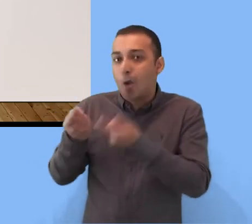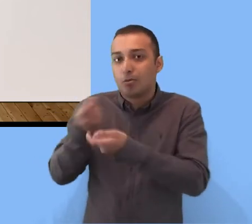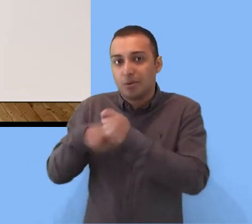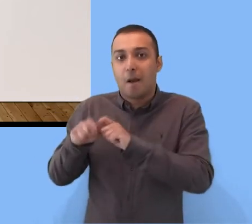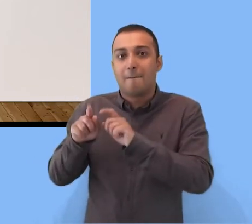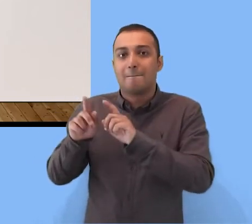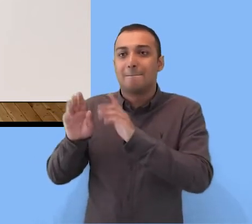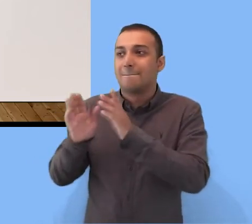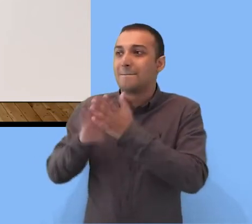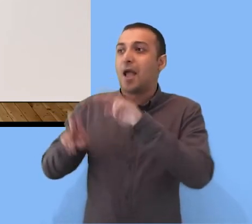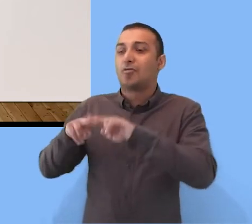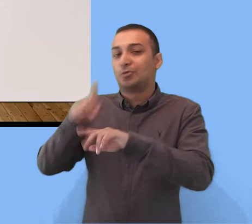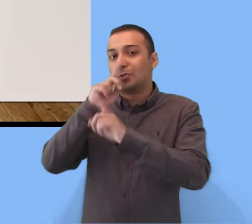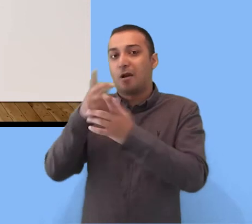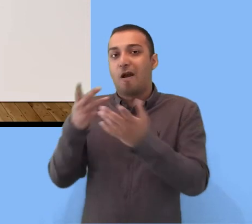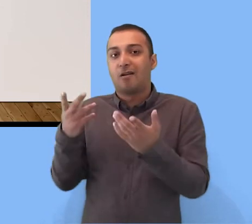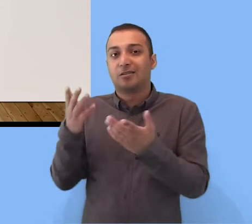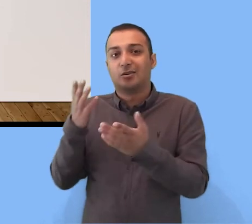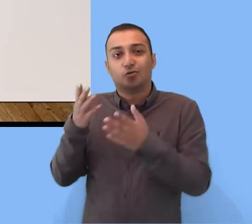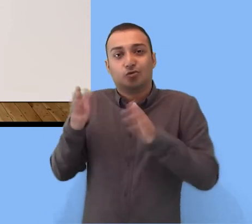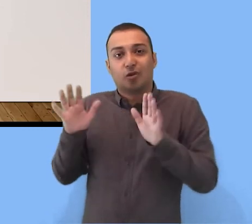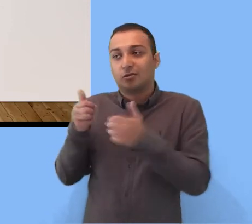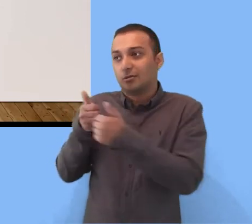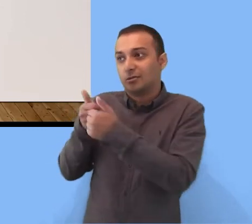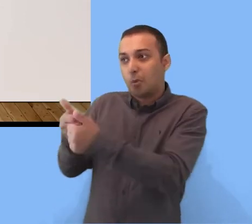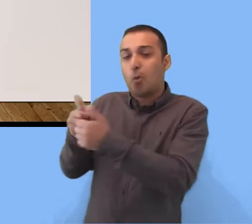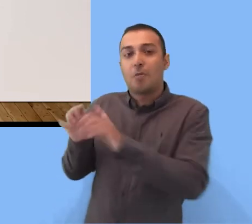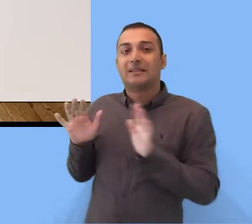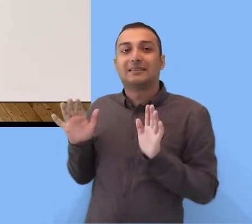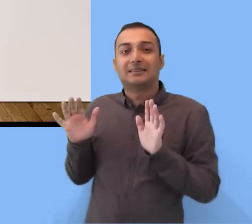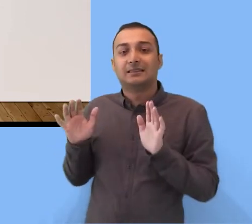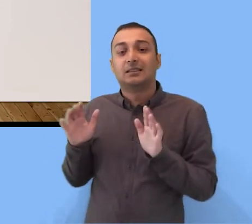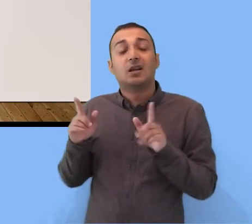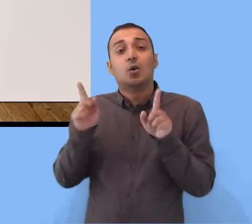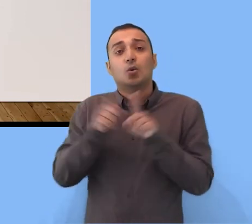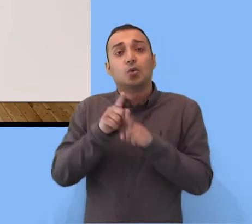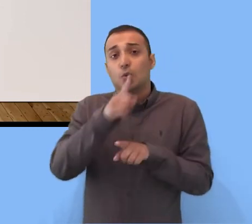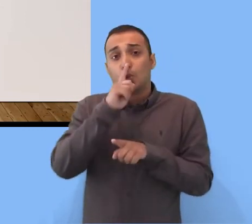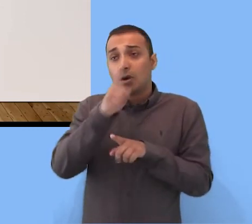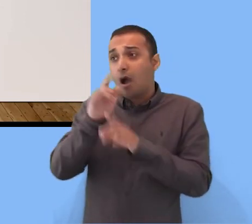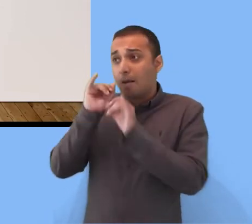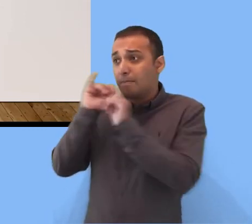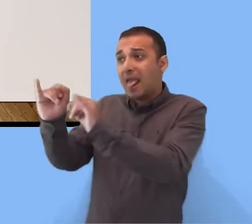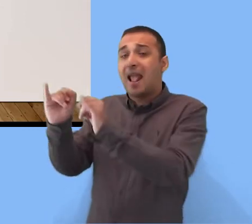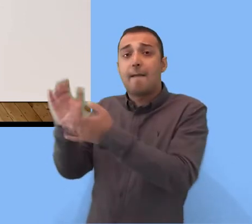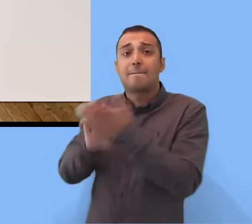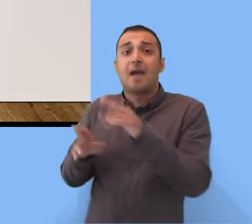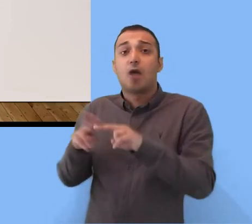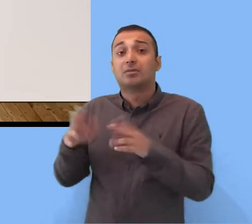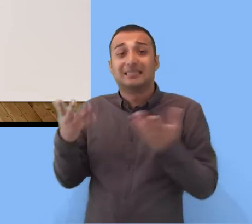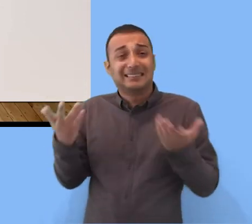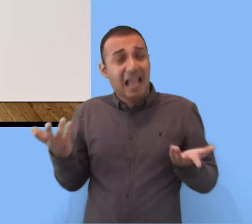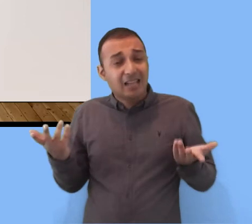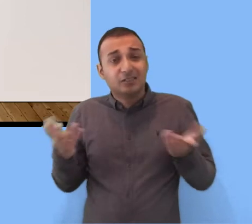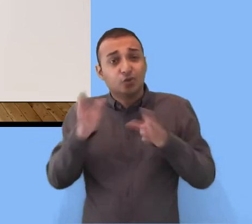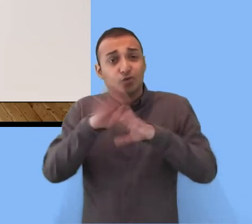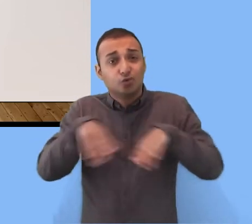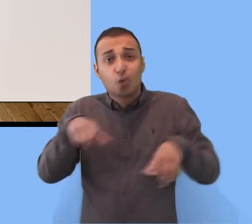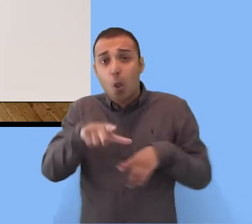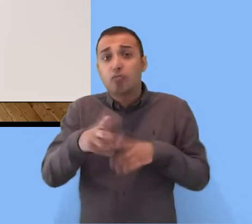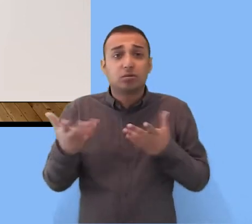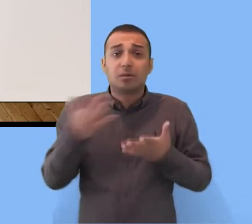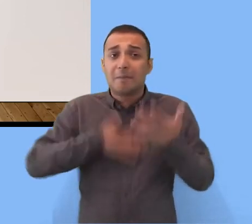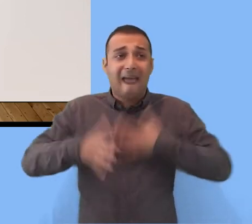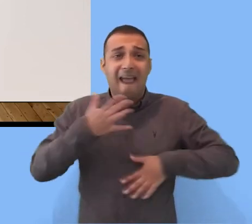to engage with learning. It's also not about blaming parents. Children misbehave in school. Sometimes it can be related to